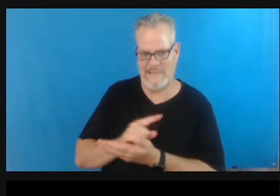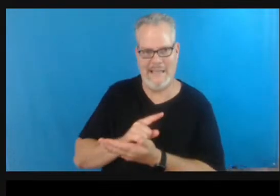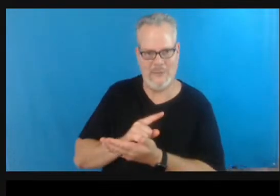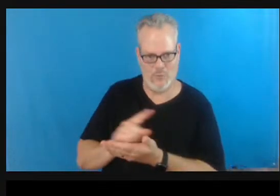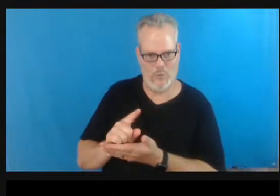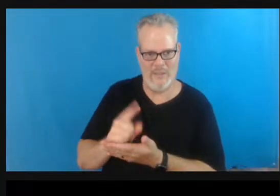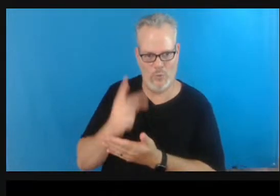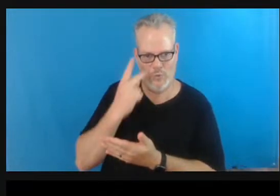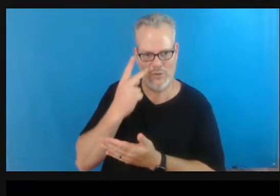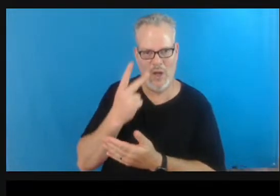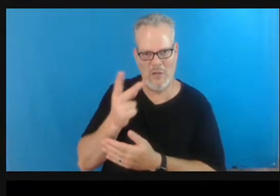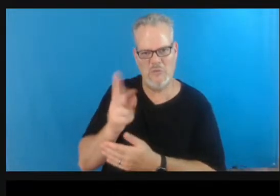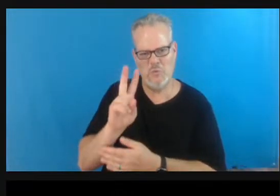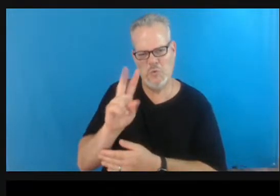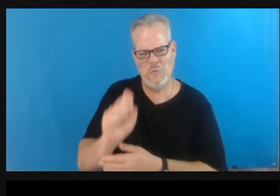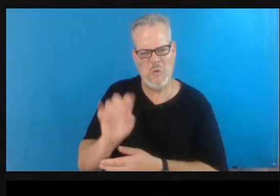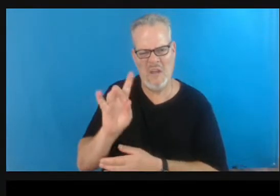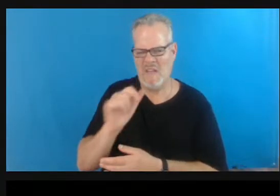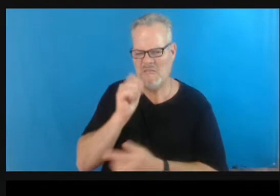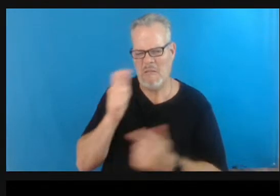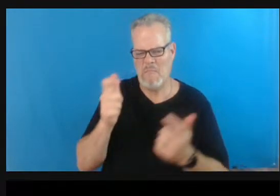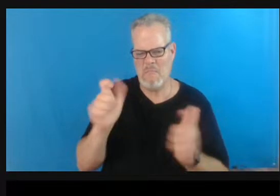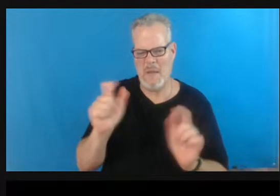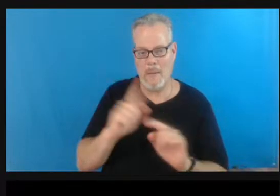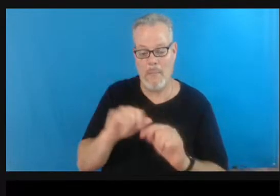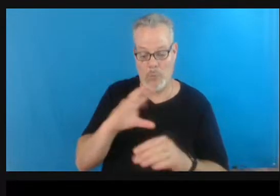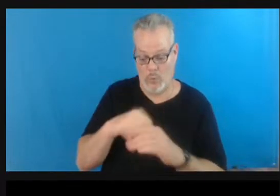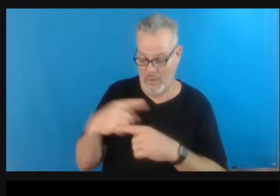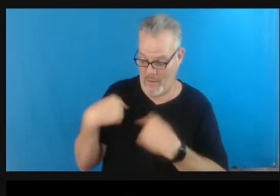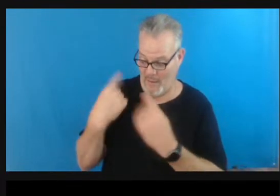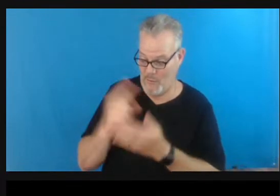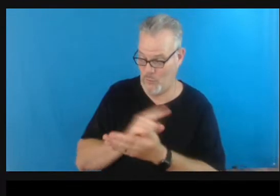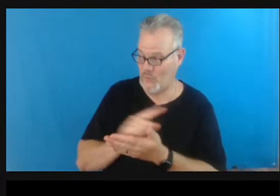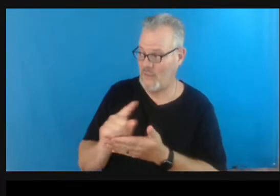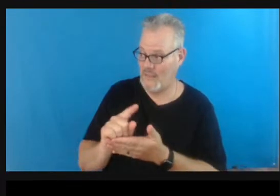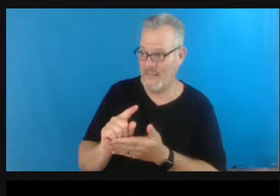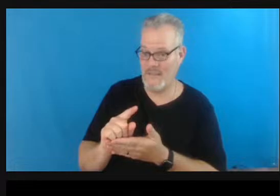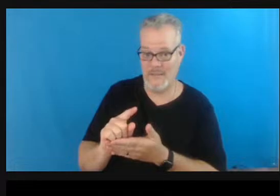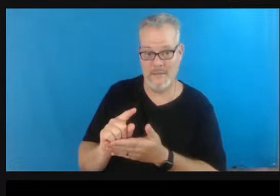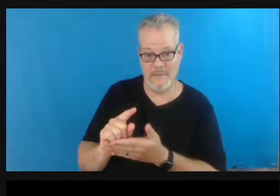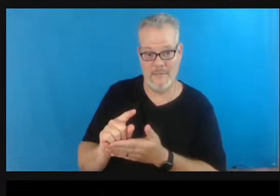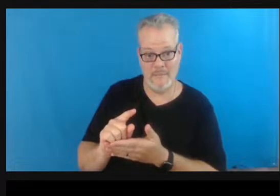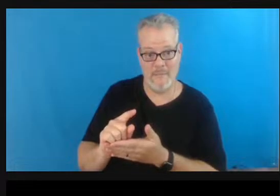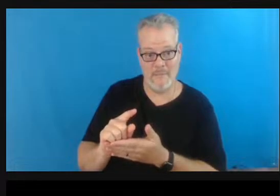2.8 isn't that big, but within the last week, that's the